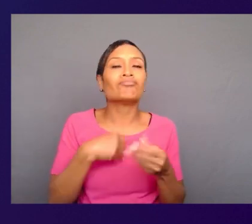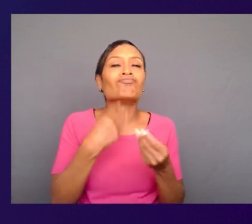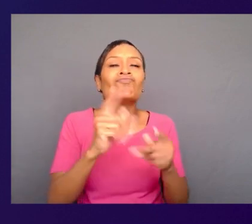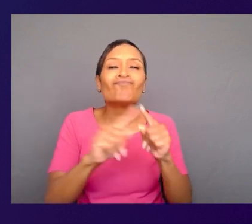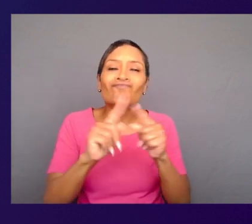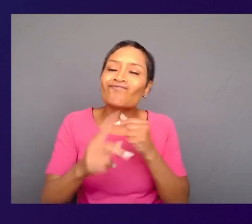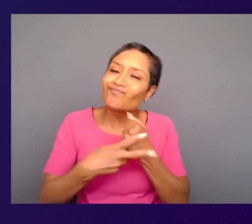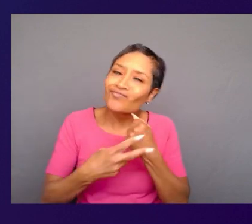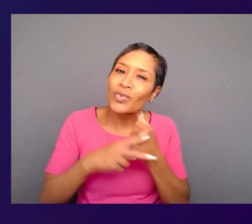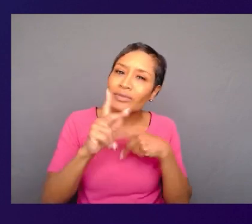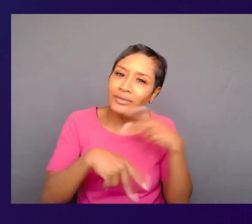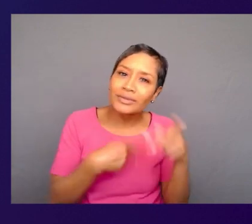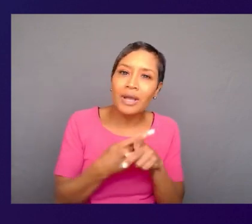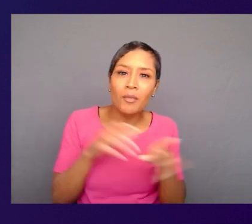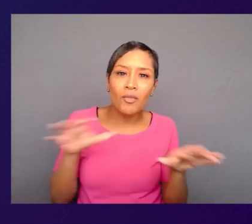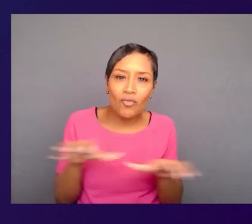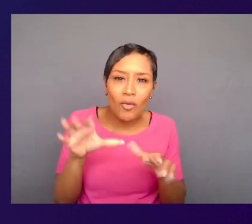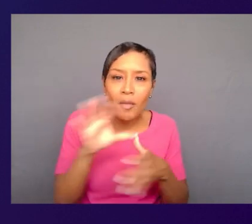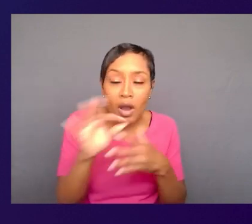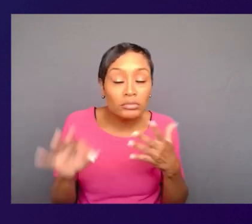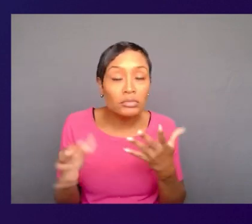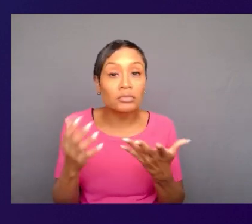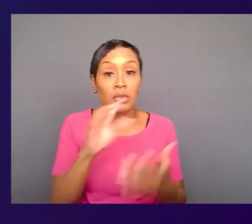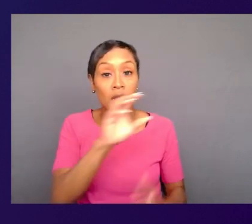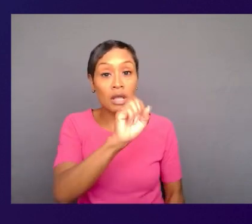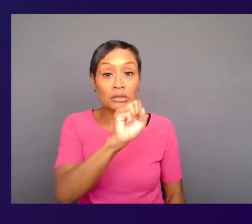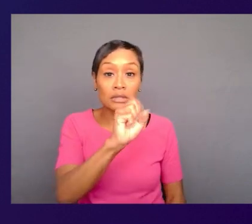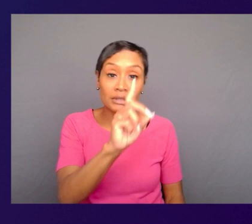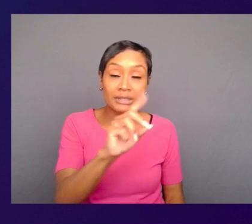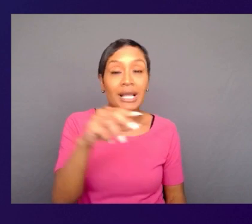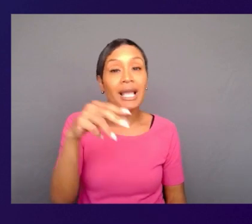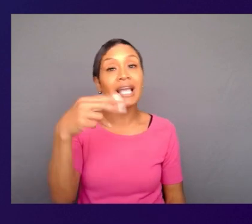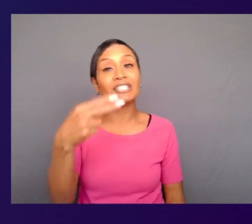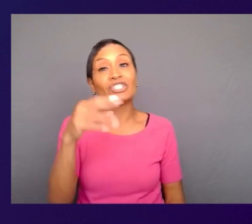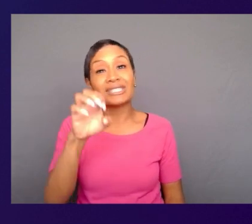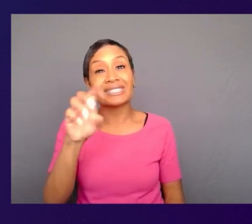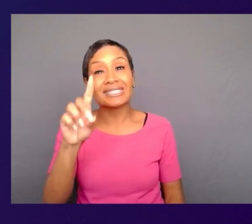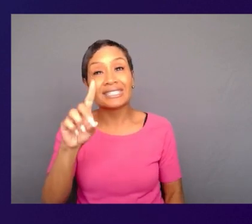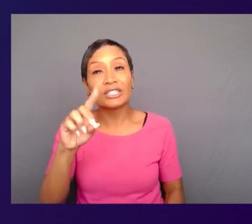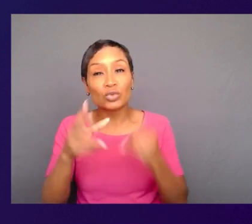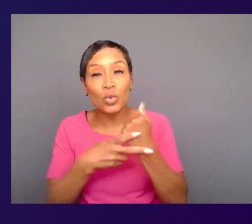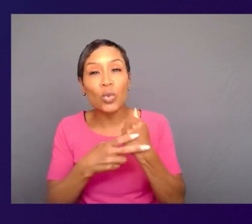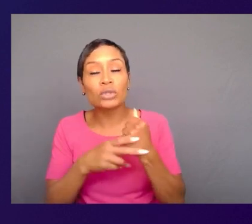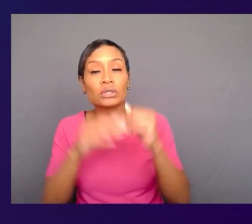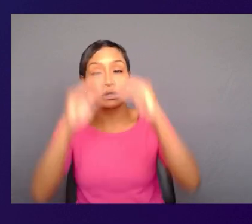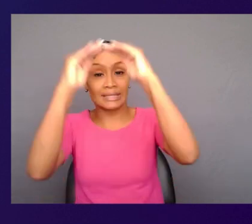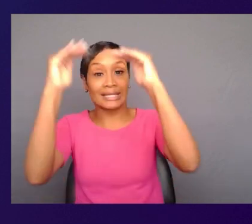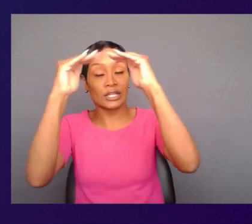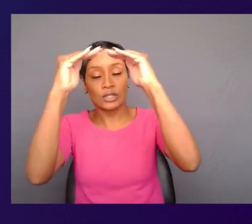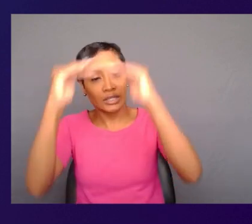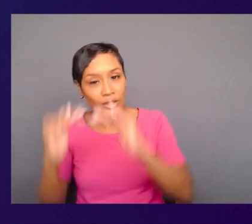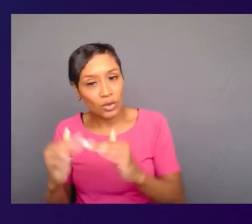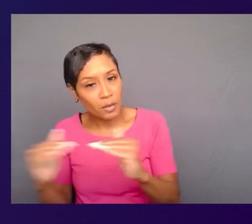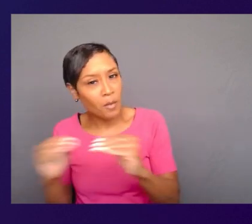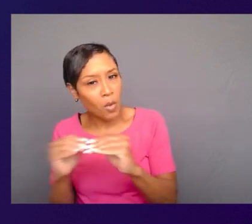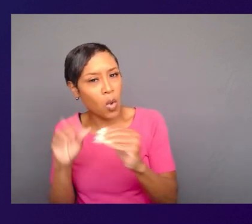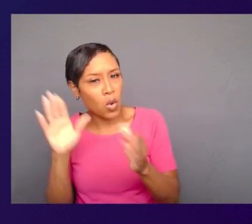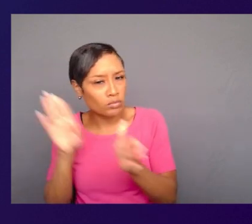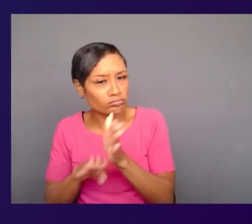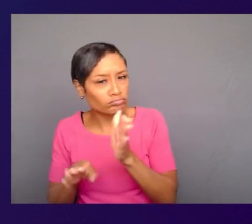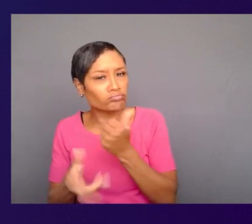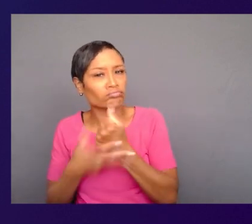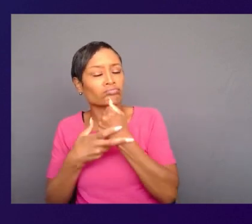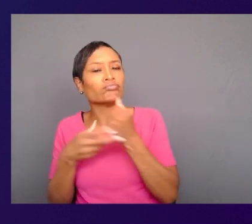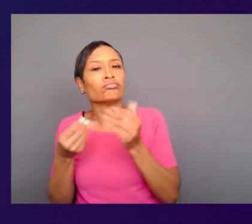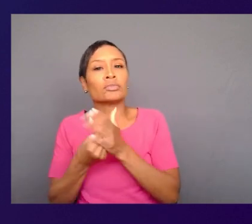performance options, whether it be the choice of SSD or HDD storage, tiering to lower cost capacity pool. Customers can leverage the